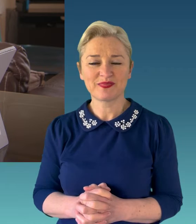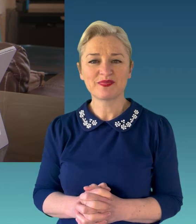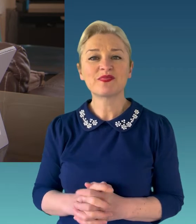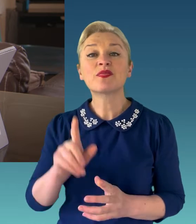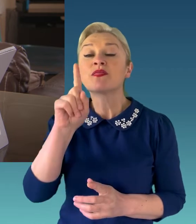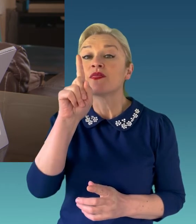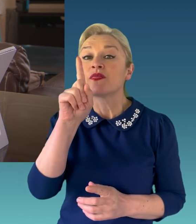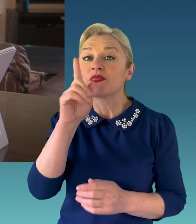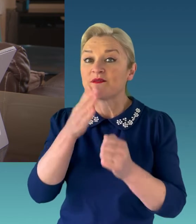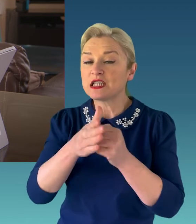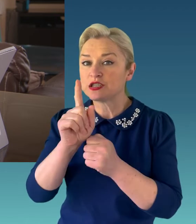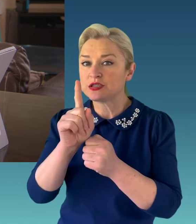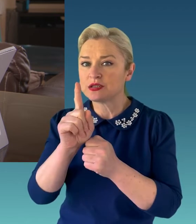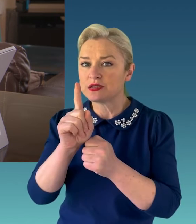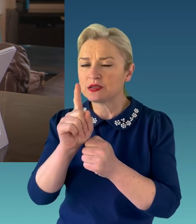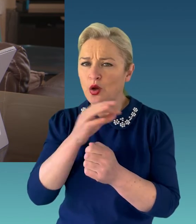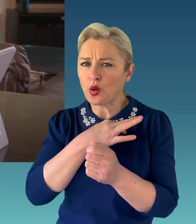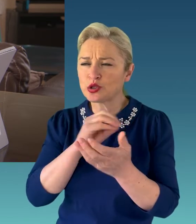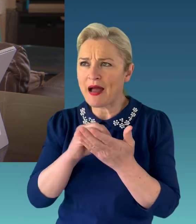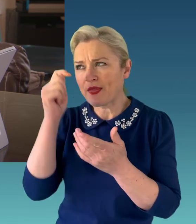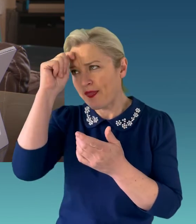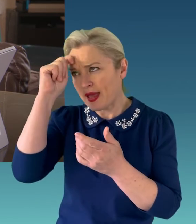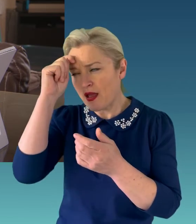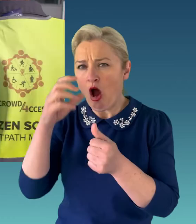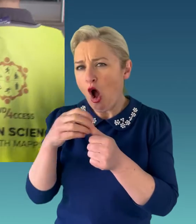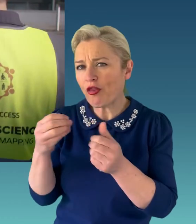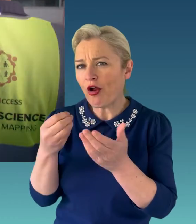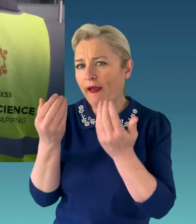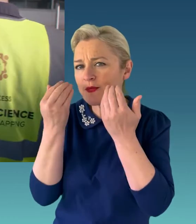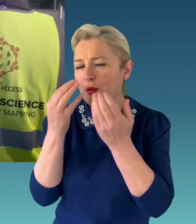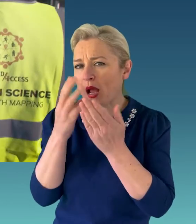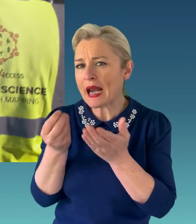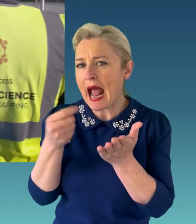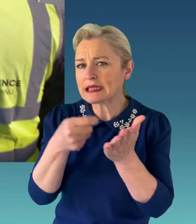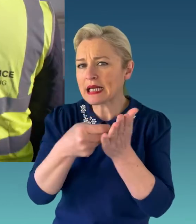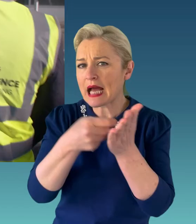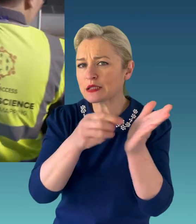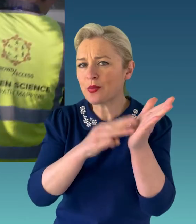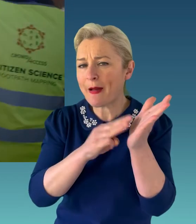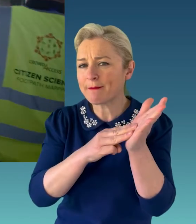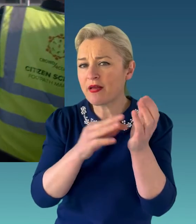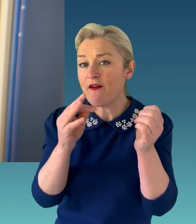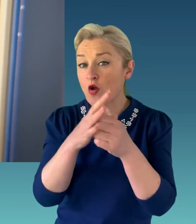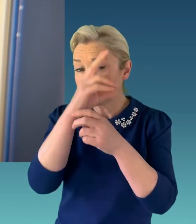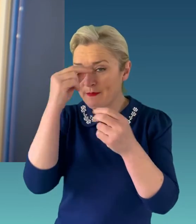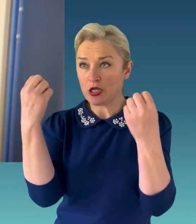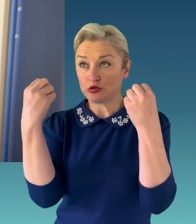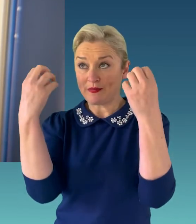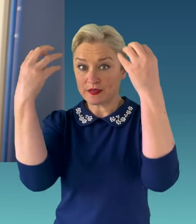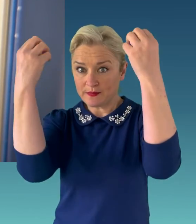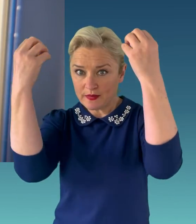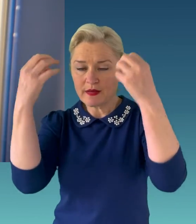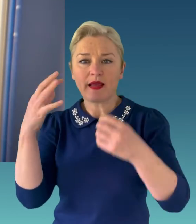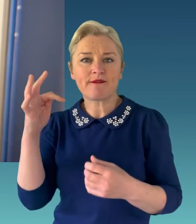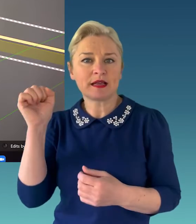Before you finish, it's good to have a think about any other information you can add to the map. For example, if there are traffic signals, and if they have sounds